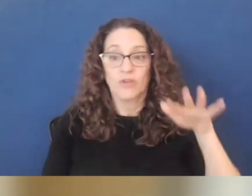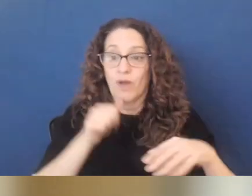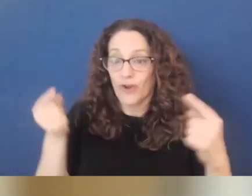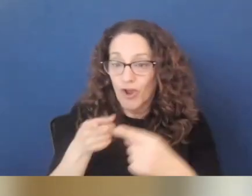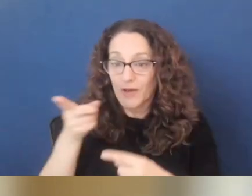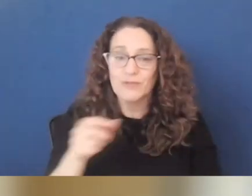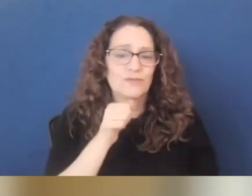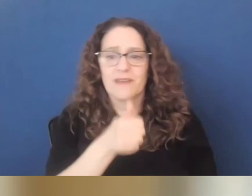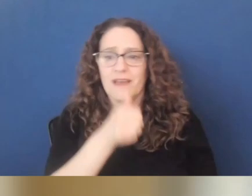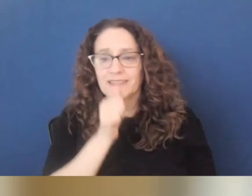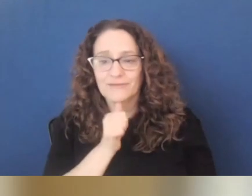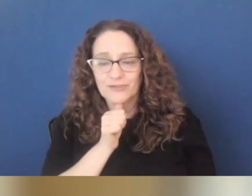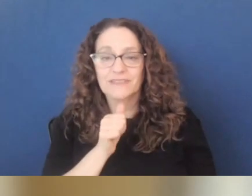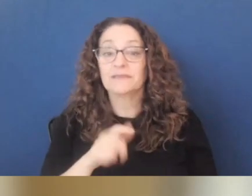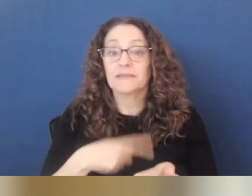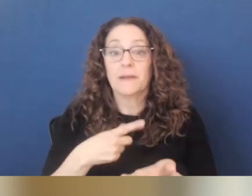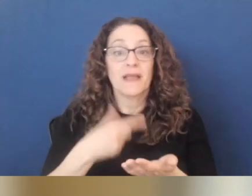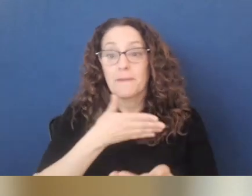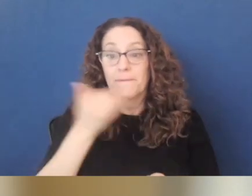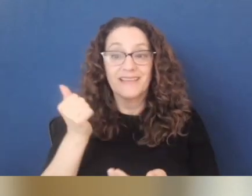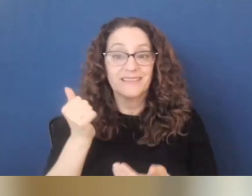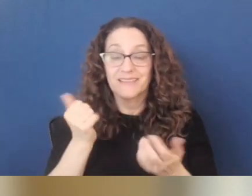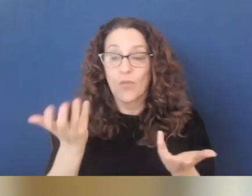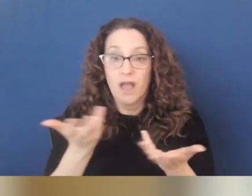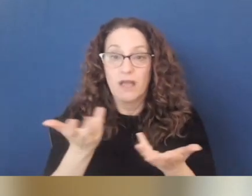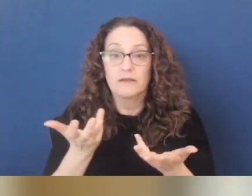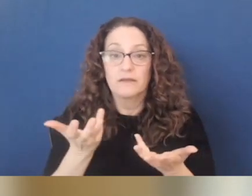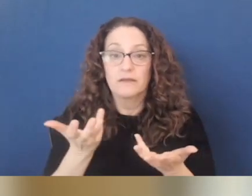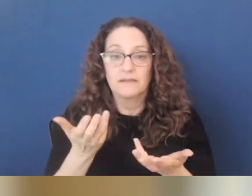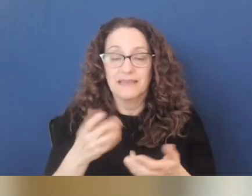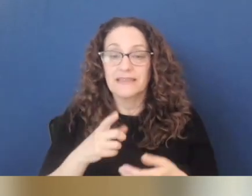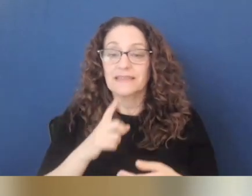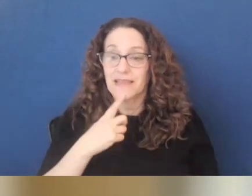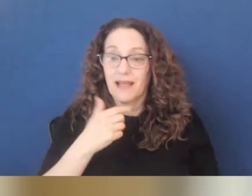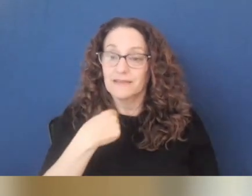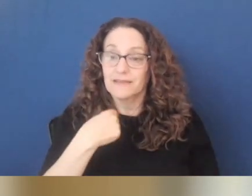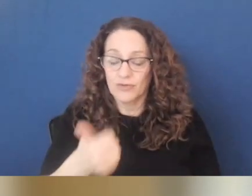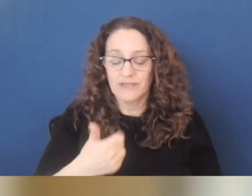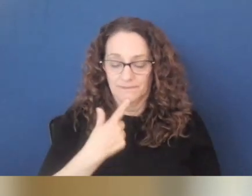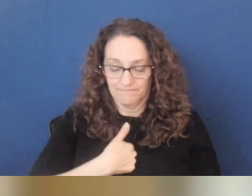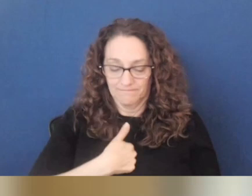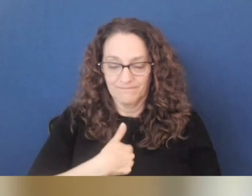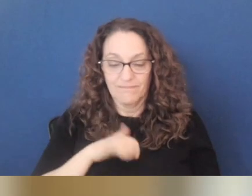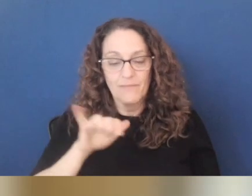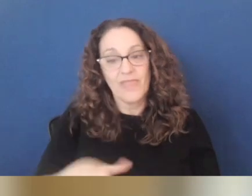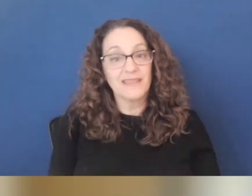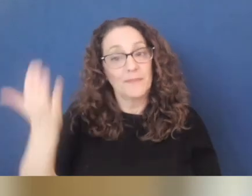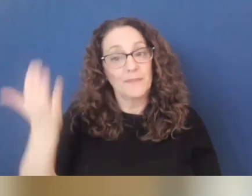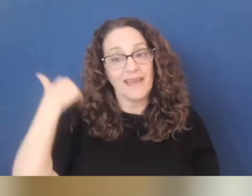time sometimes when the best we can do is say, it's past. You know, it's